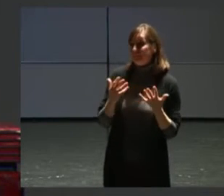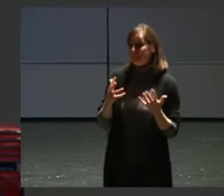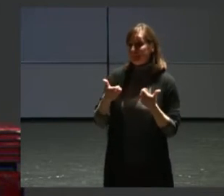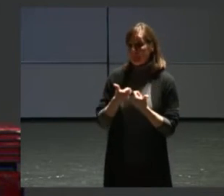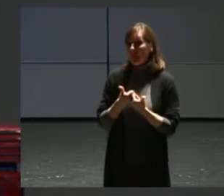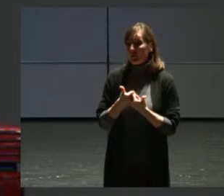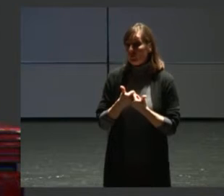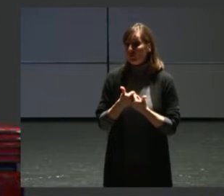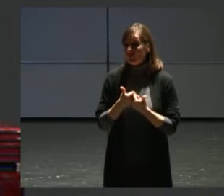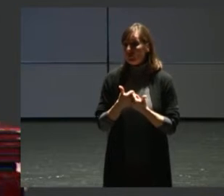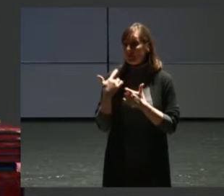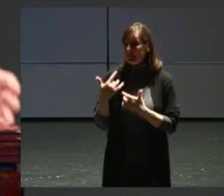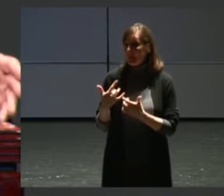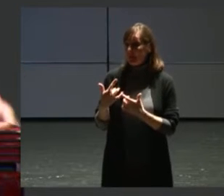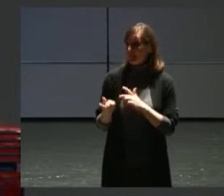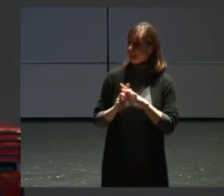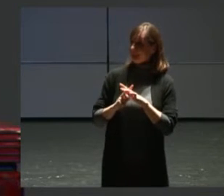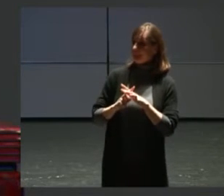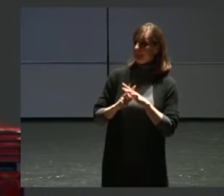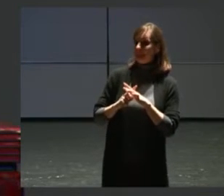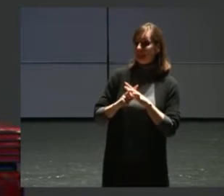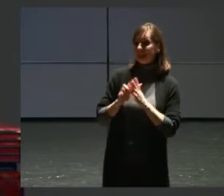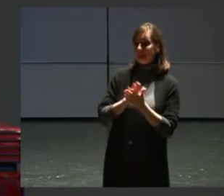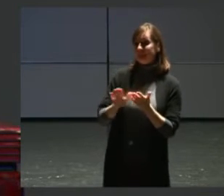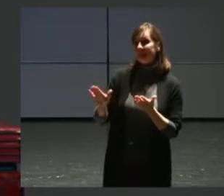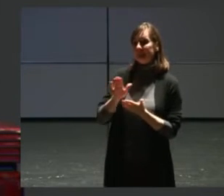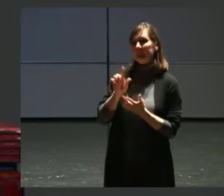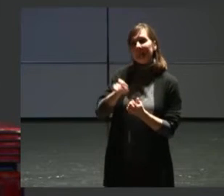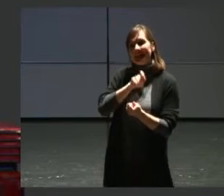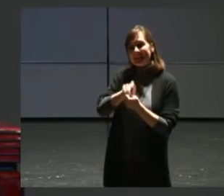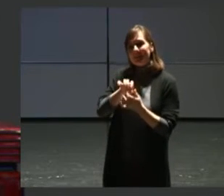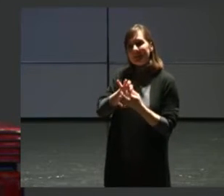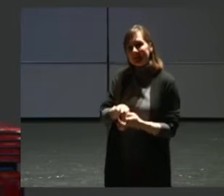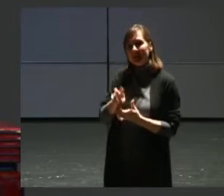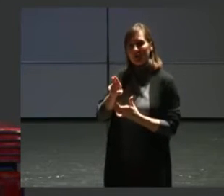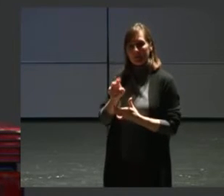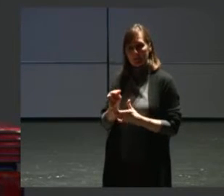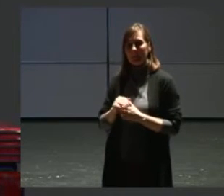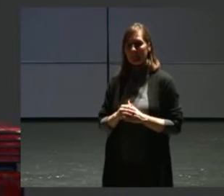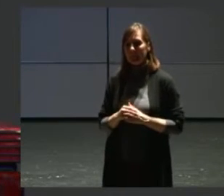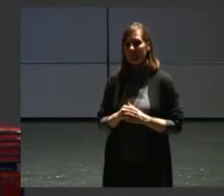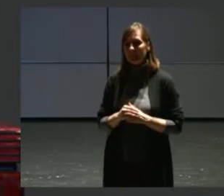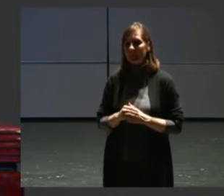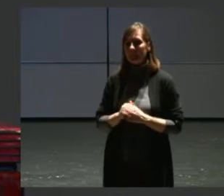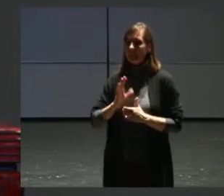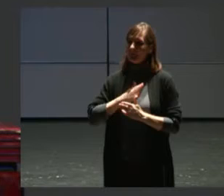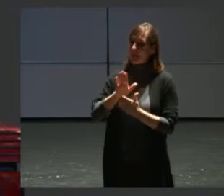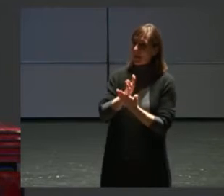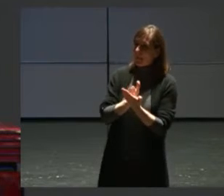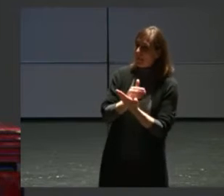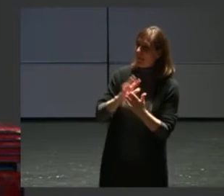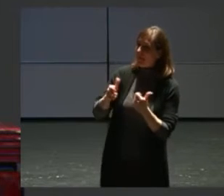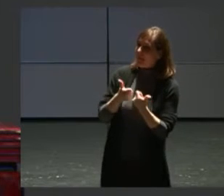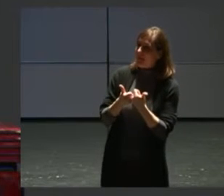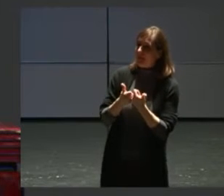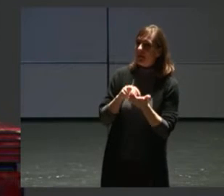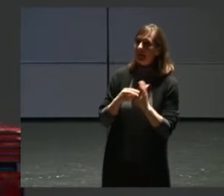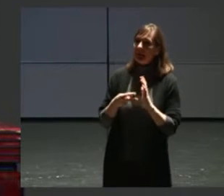facing higher education. Specifically, those at UWM have put us in a situation where we've had to